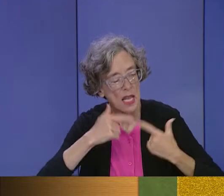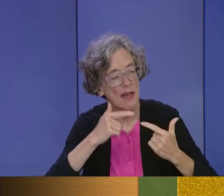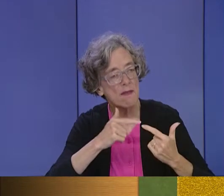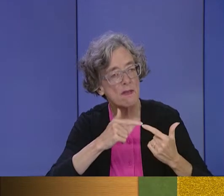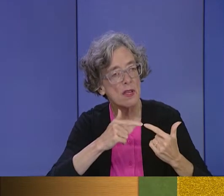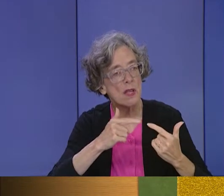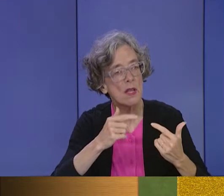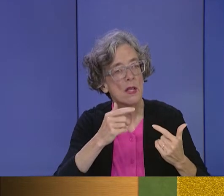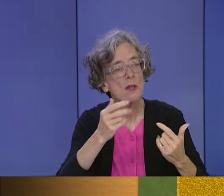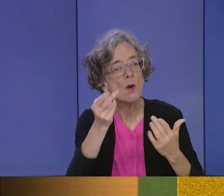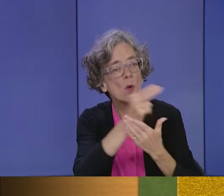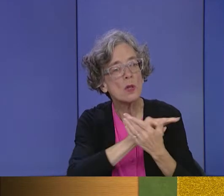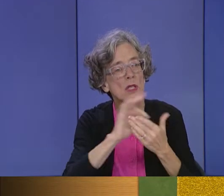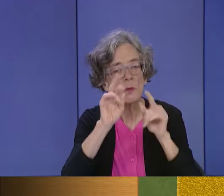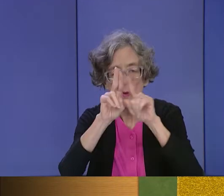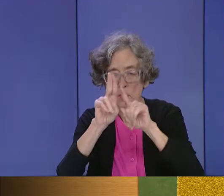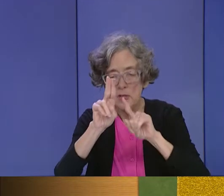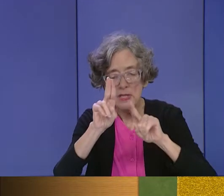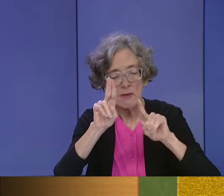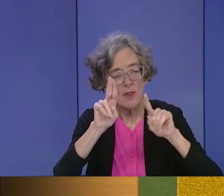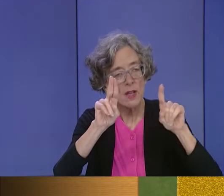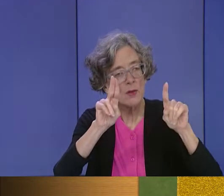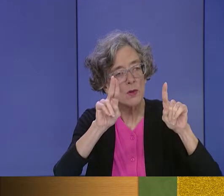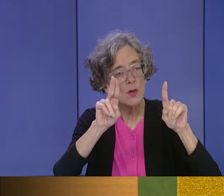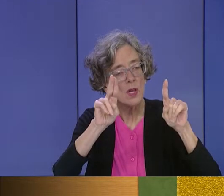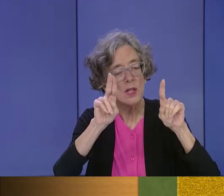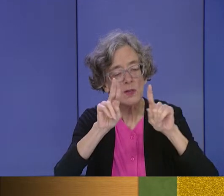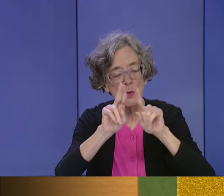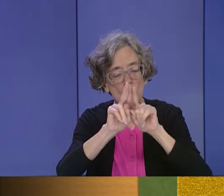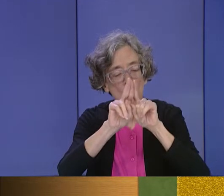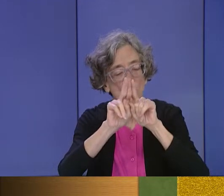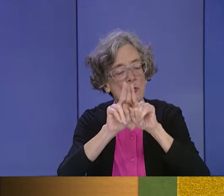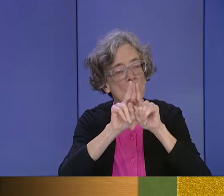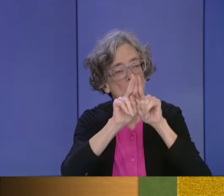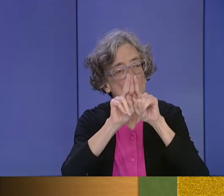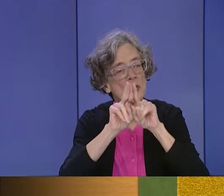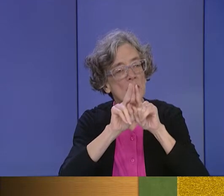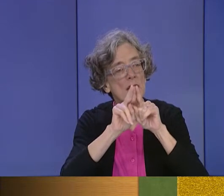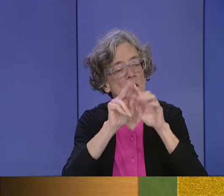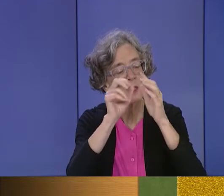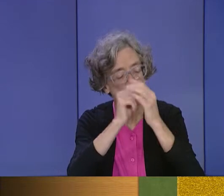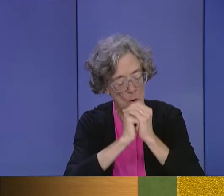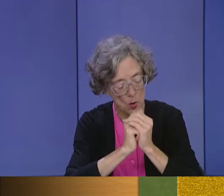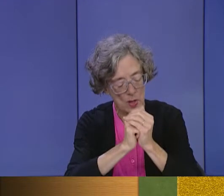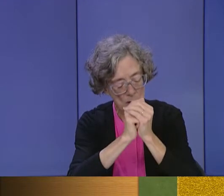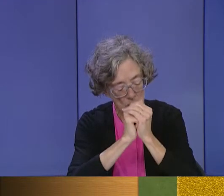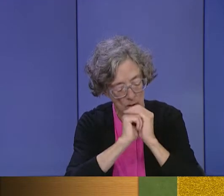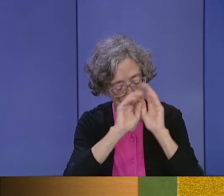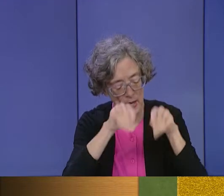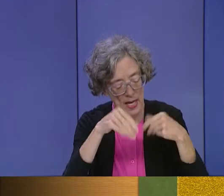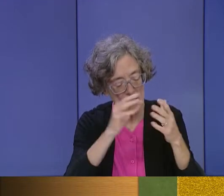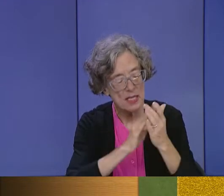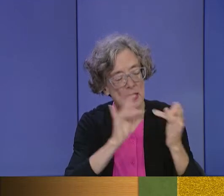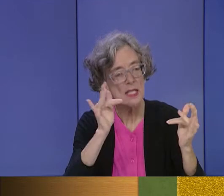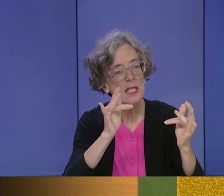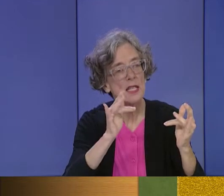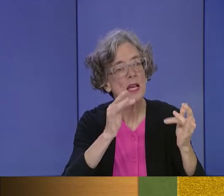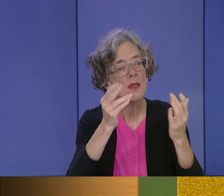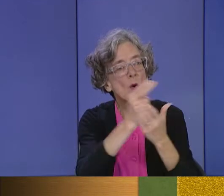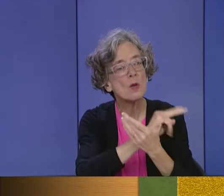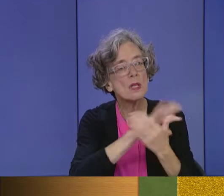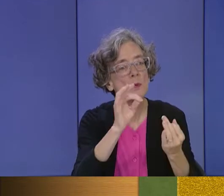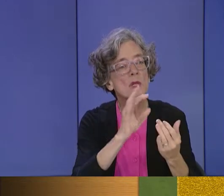life, who proceeds from the Father and the Son, who with the Father and the Son is adored and glorified, who